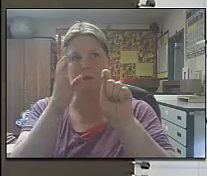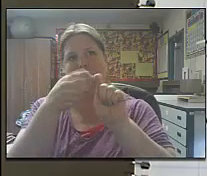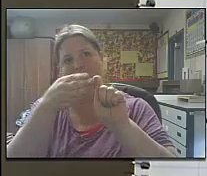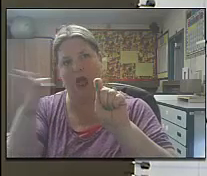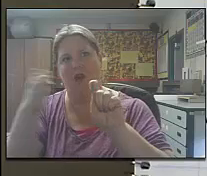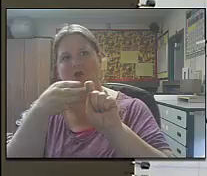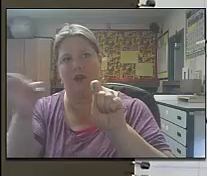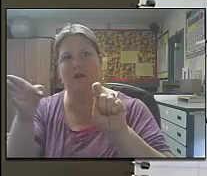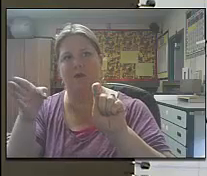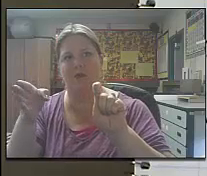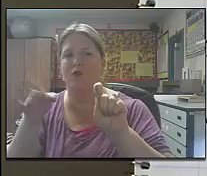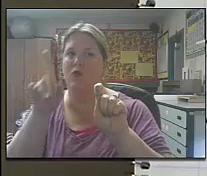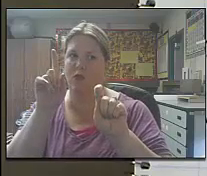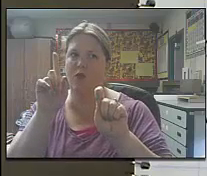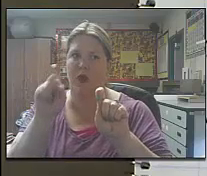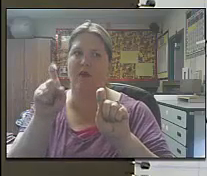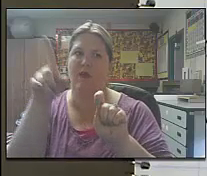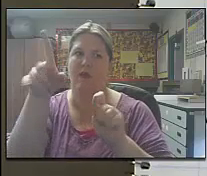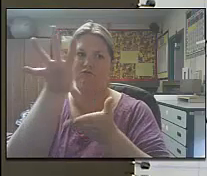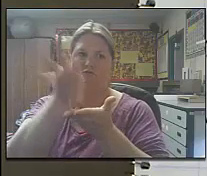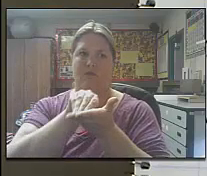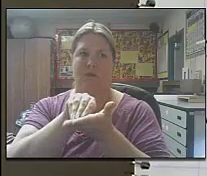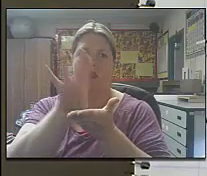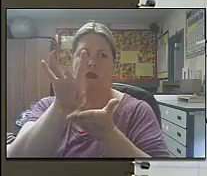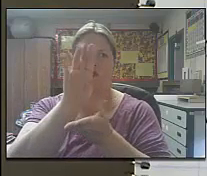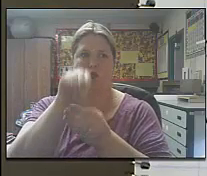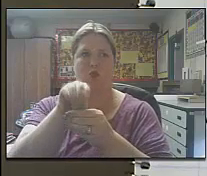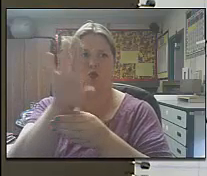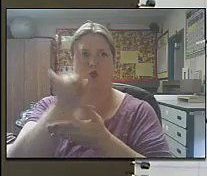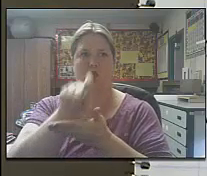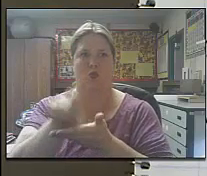You do need to have that down in your notes.